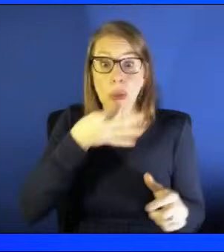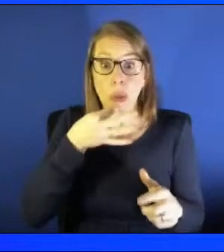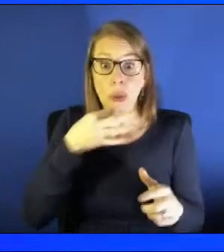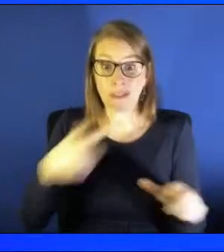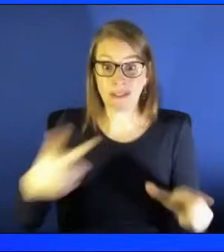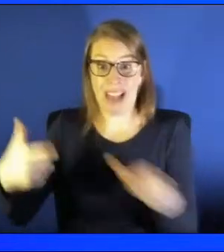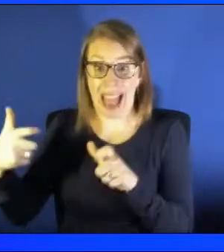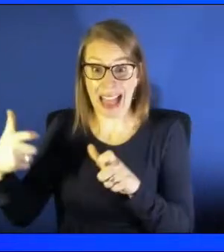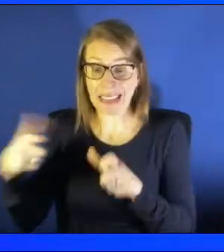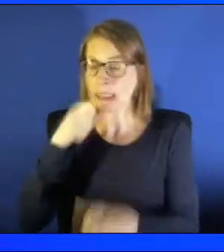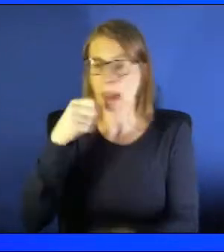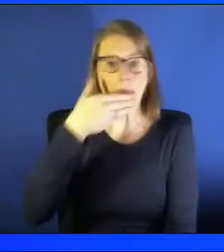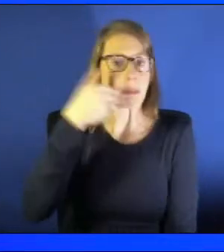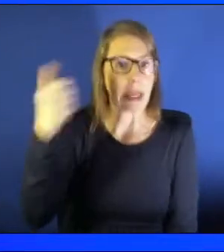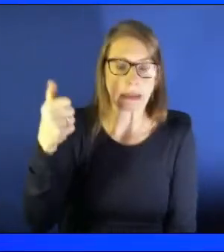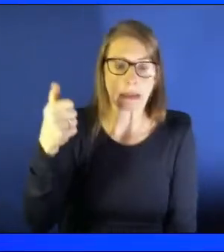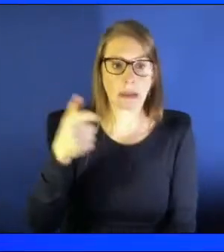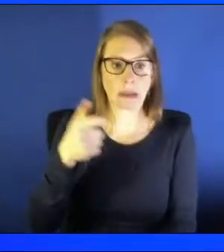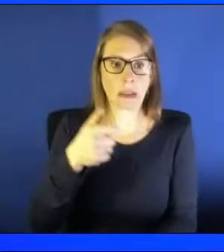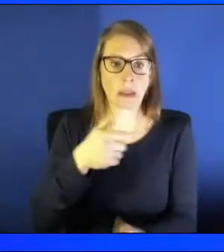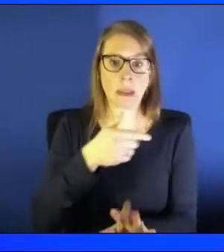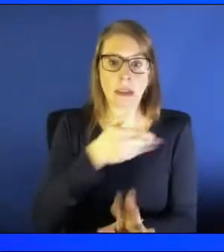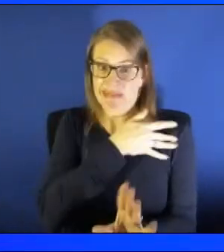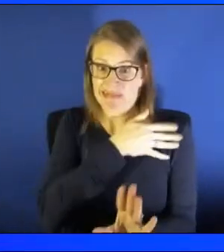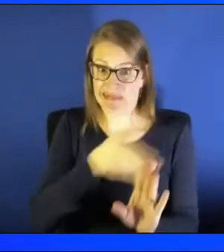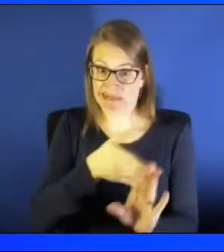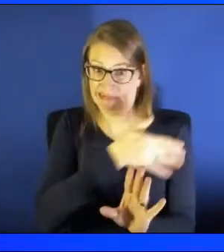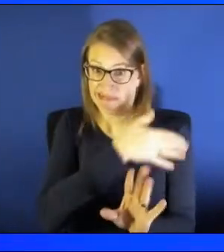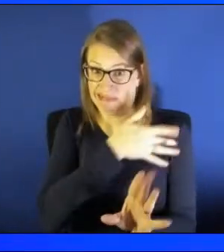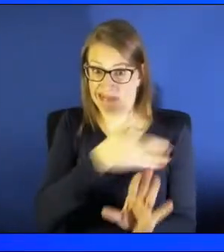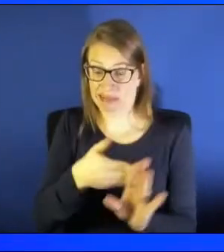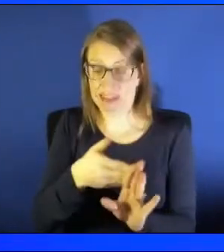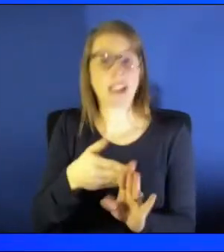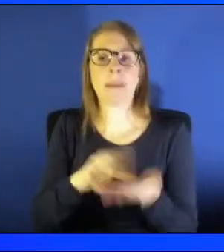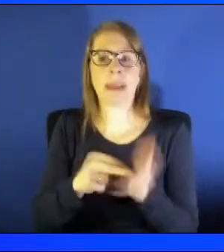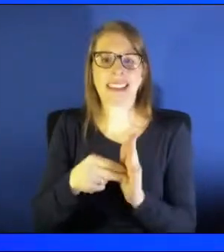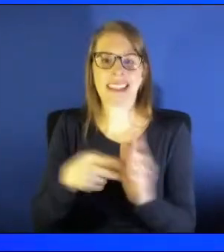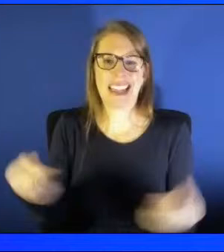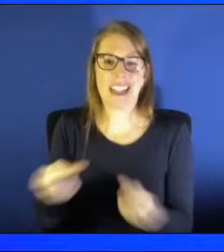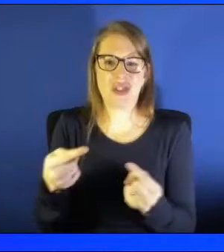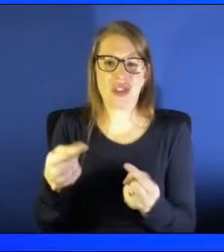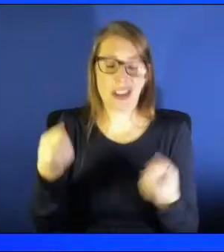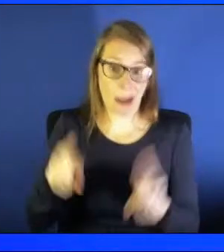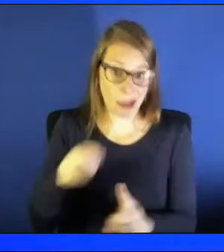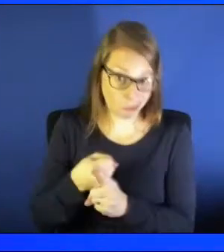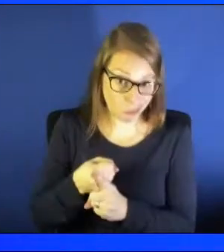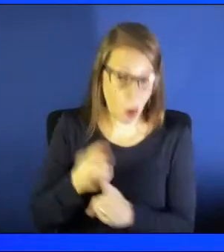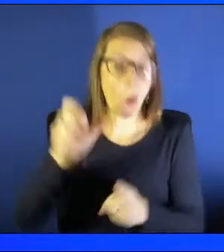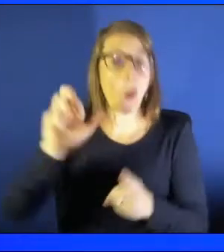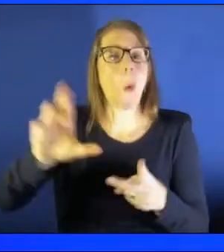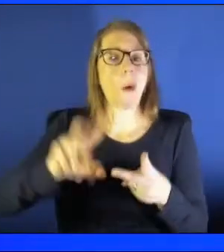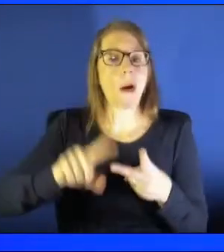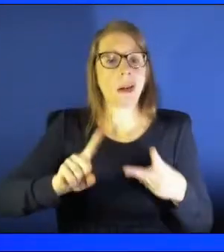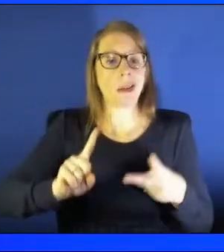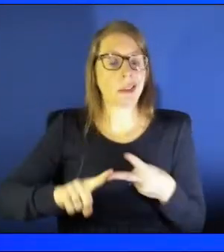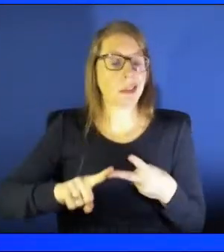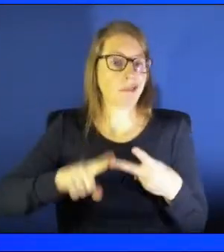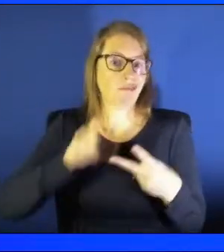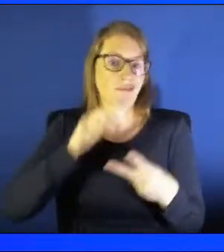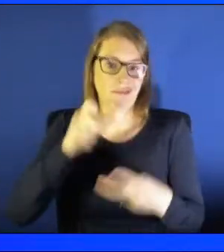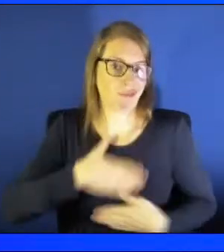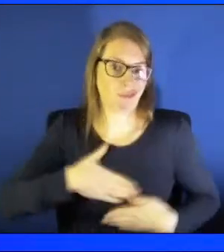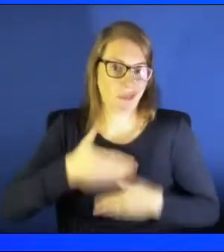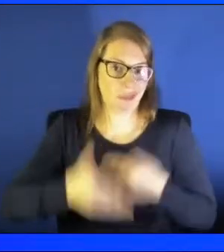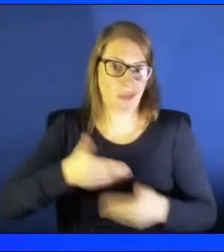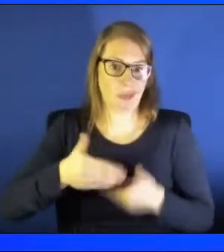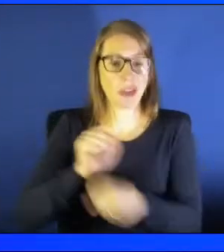how a lot of people end up either injured or not really enjoying the process. So I would say work with a sports medicine physician, or work with a